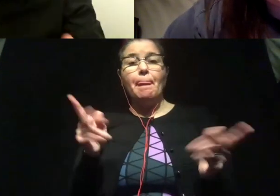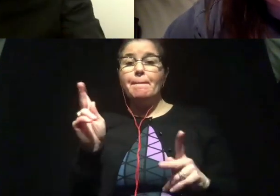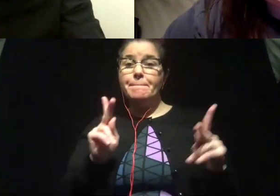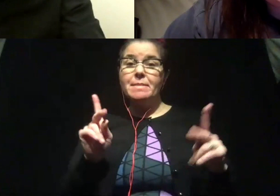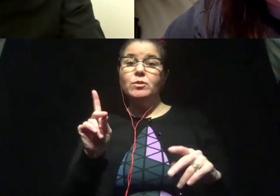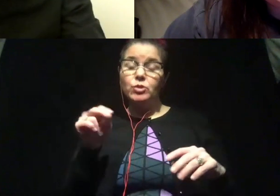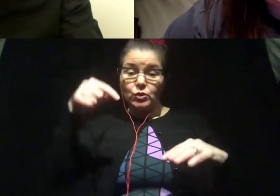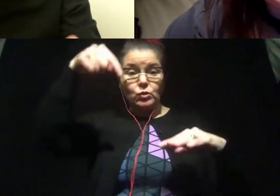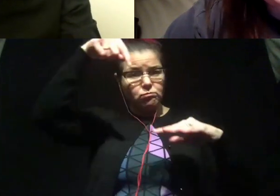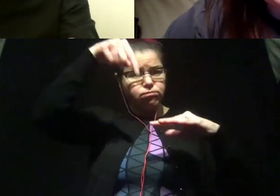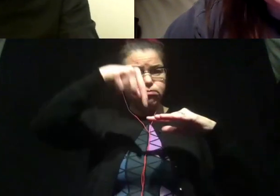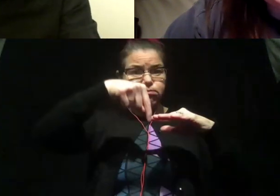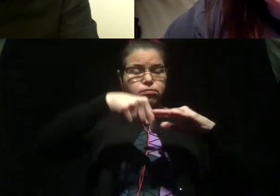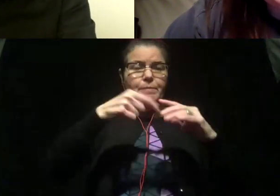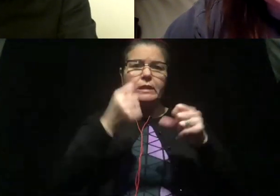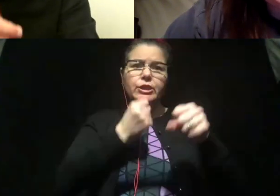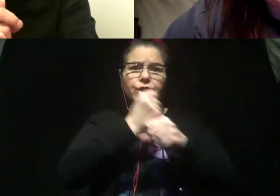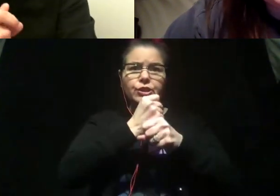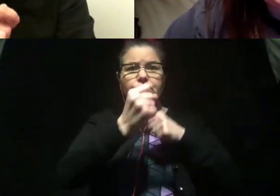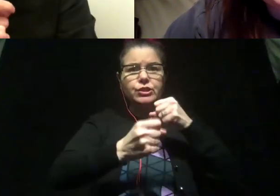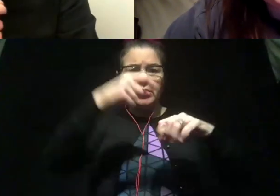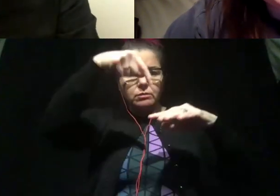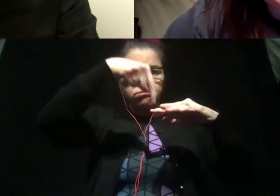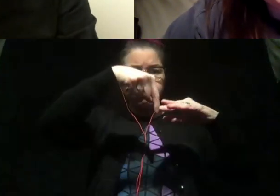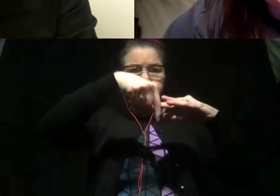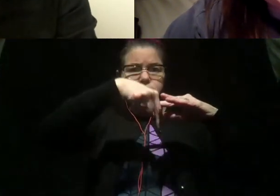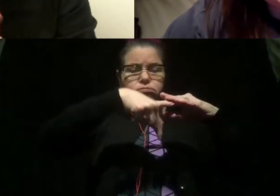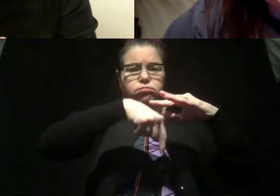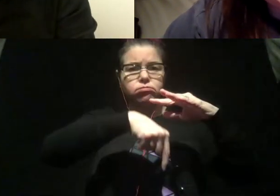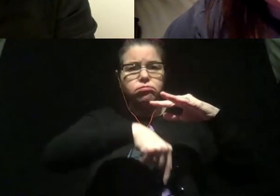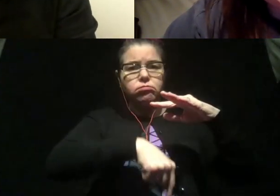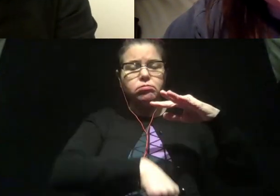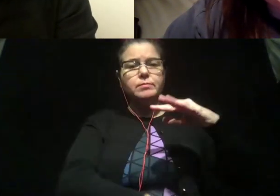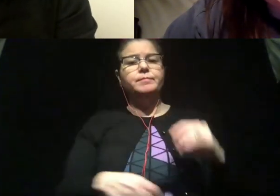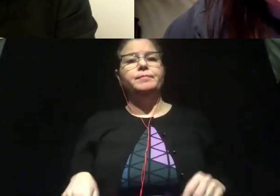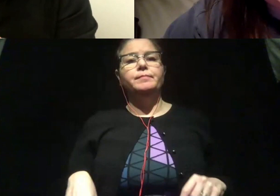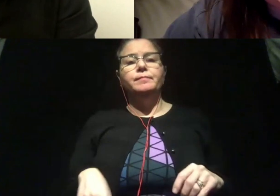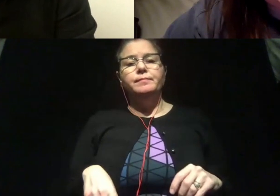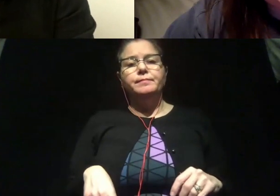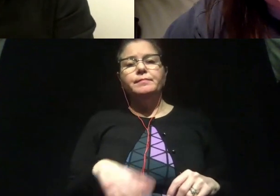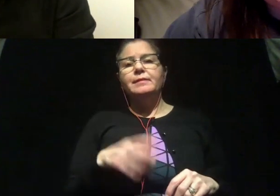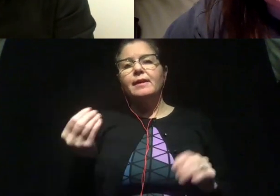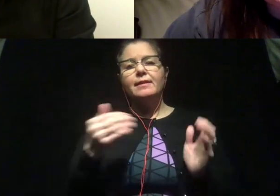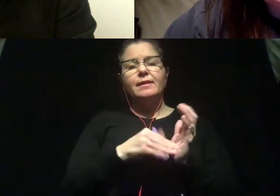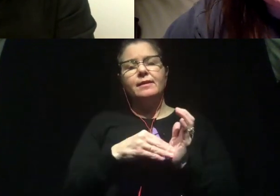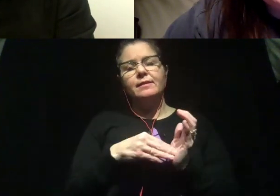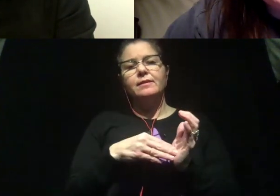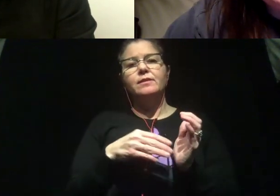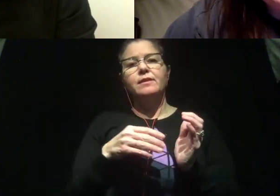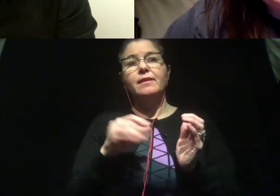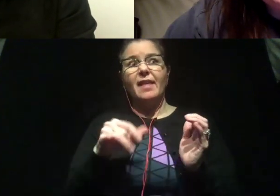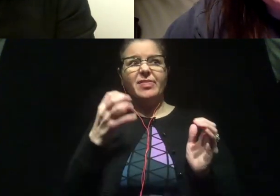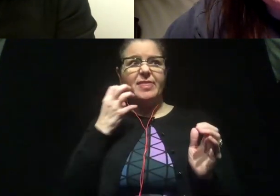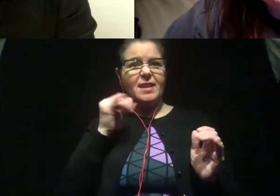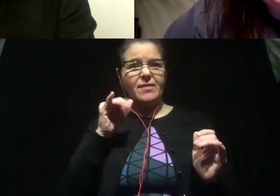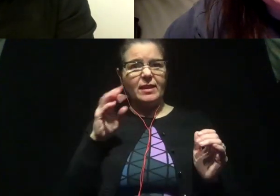drill through that, but it takes years to drill all the way through the ice sheet. And even then, with that thick of ice, there's